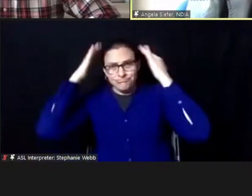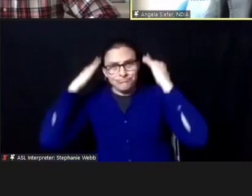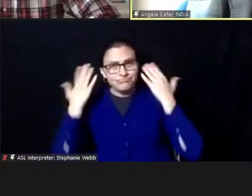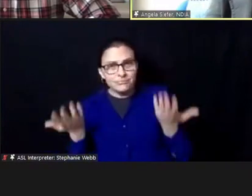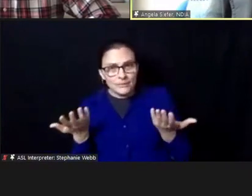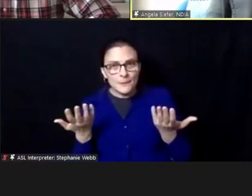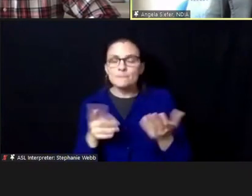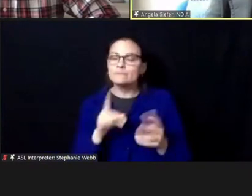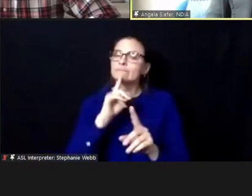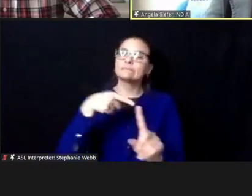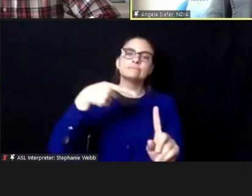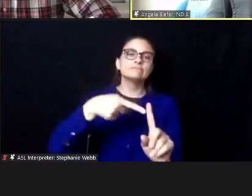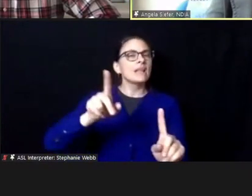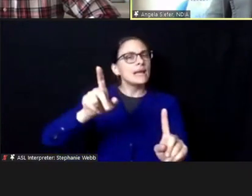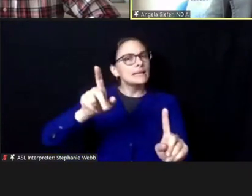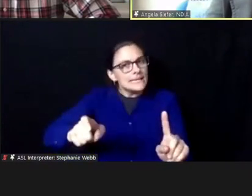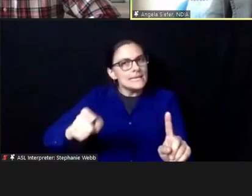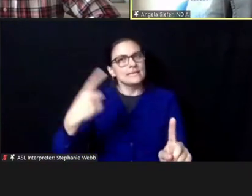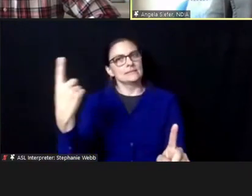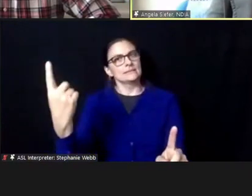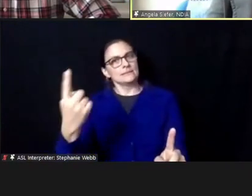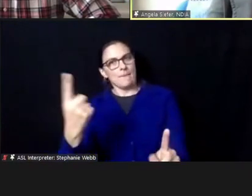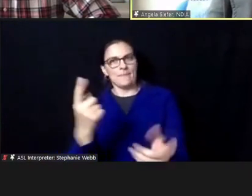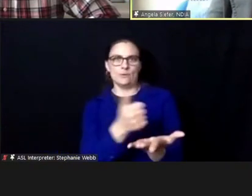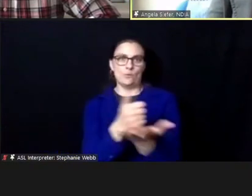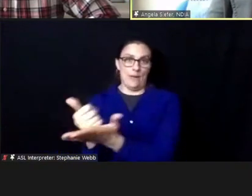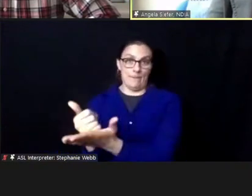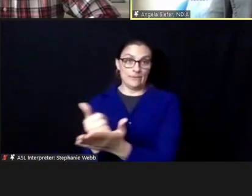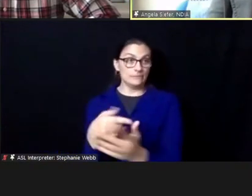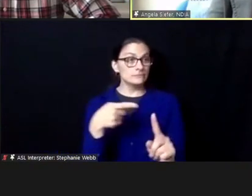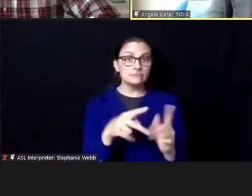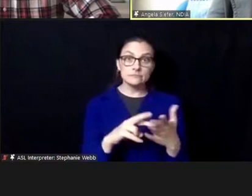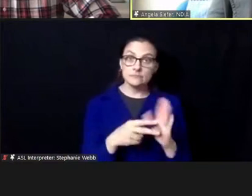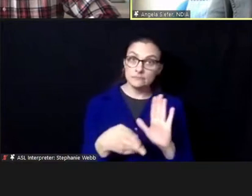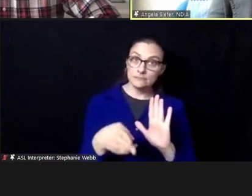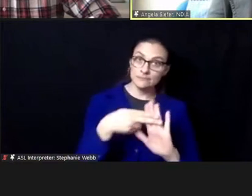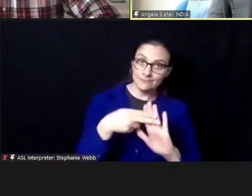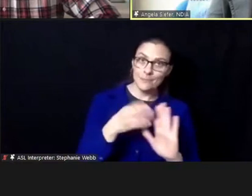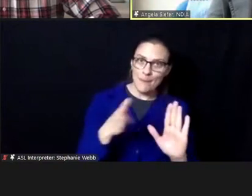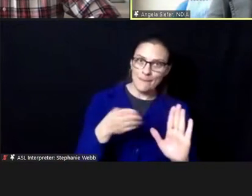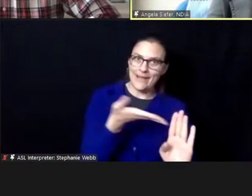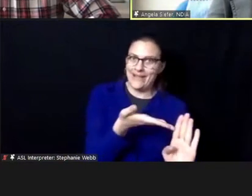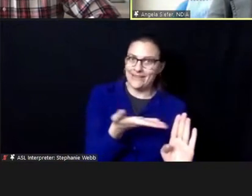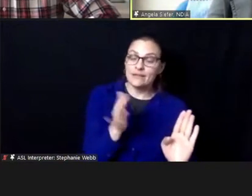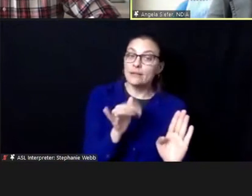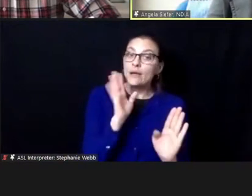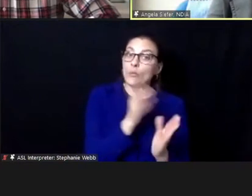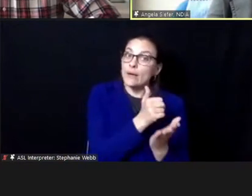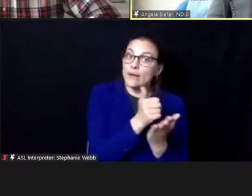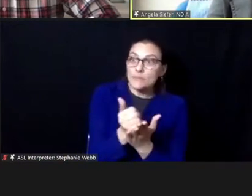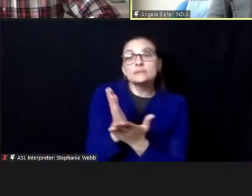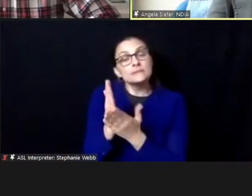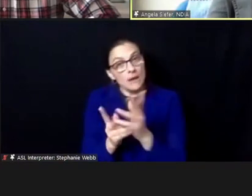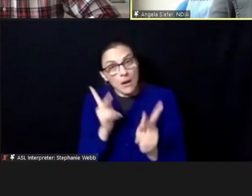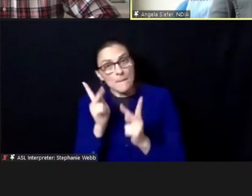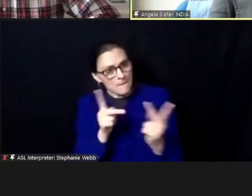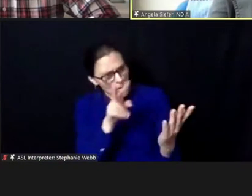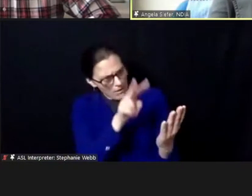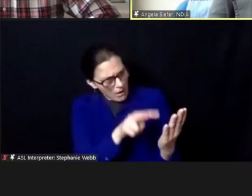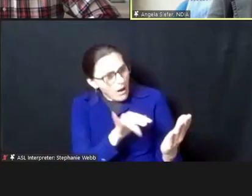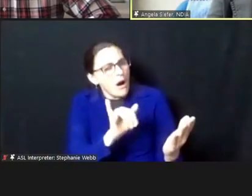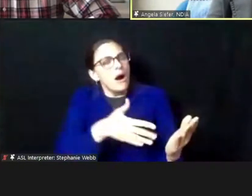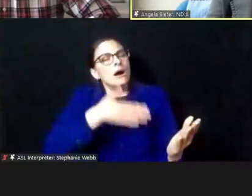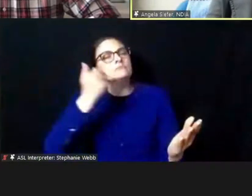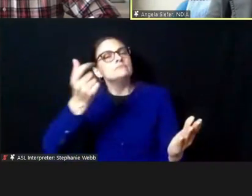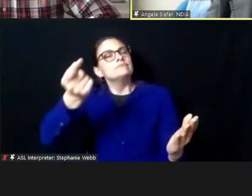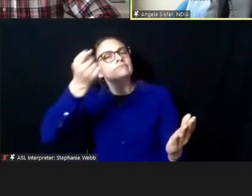that's the necessity of that broadband label, because that broadband label is going to make it where some people, folks will be able to figure it out more likely than they could have on